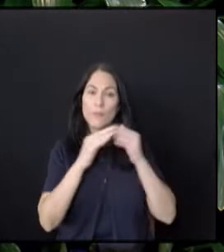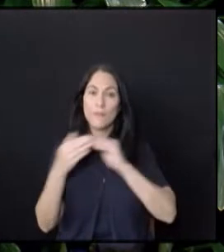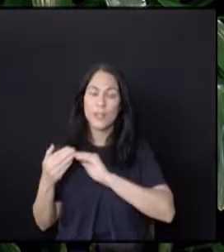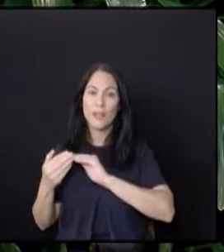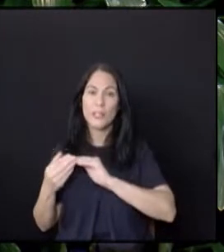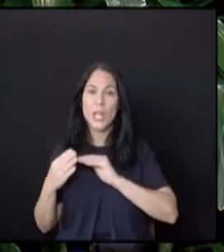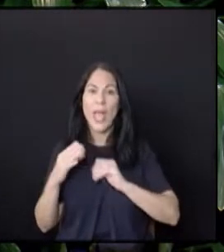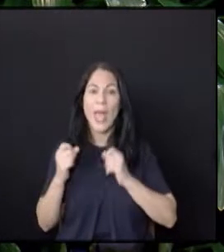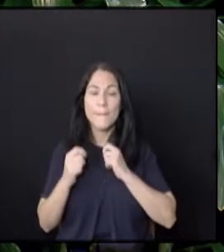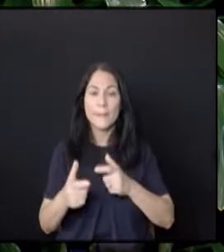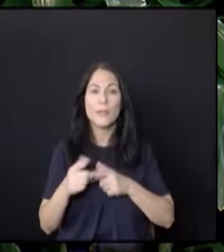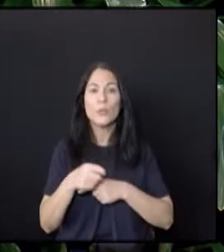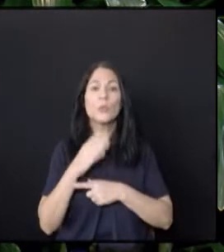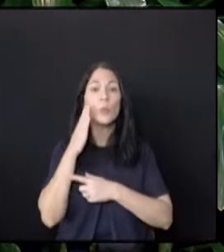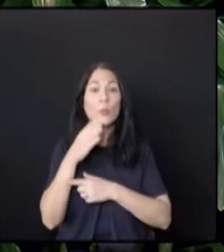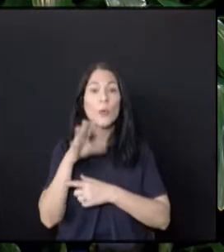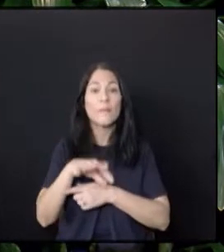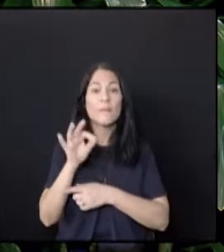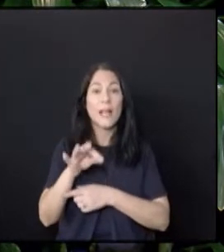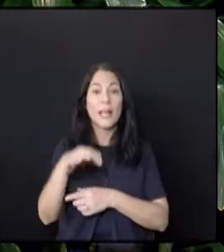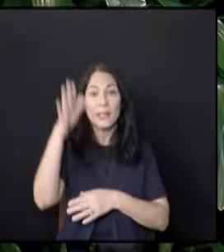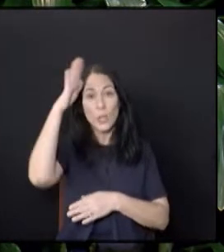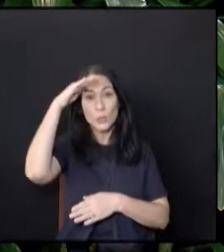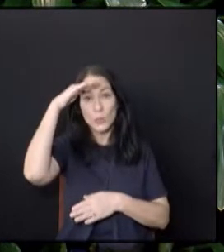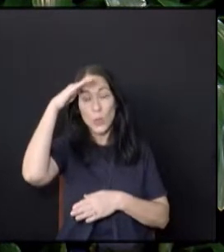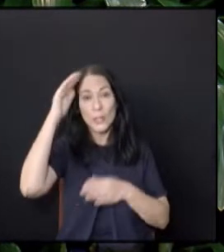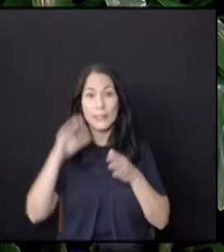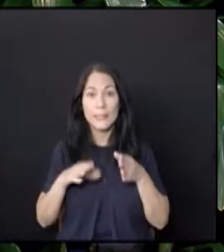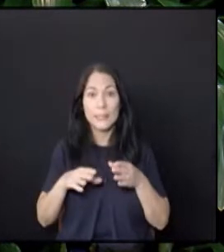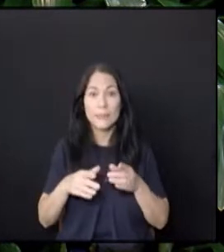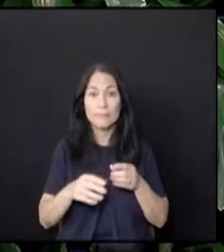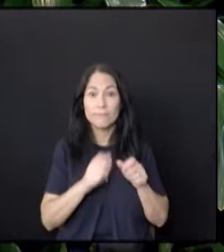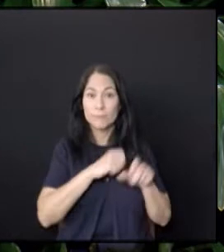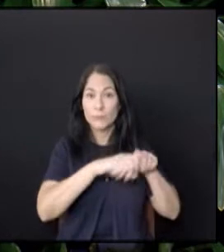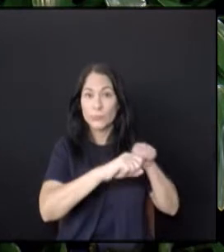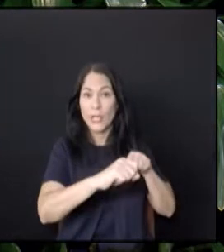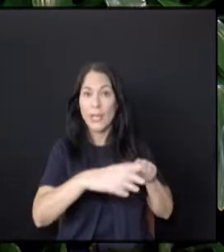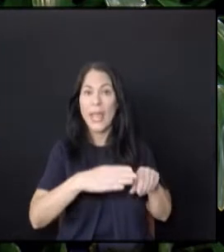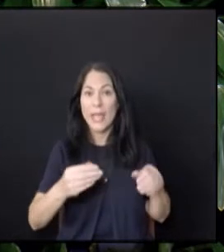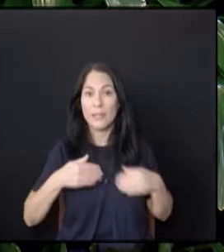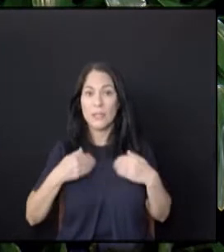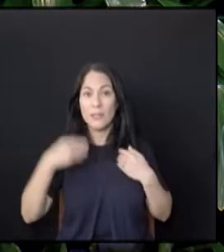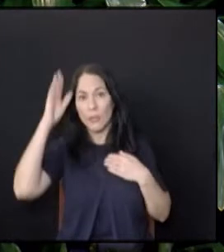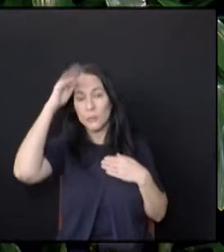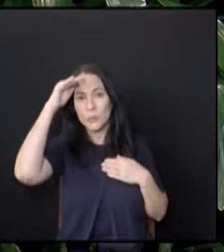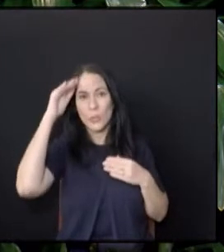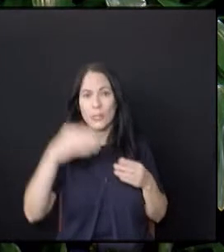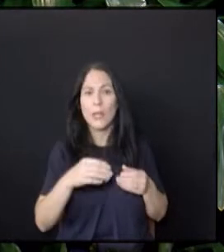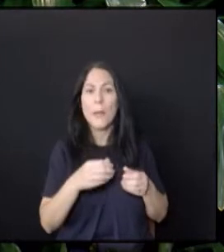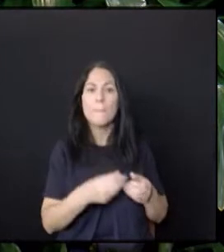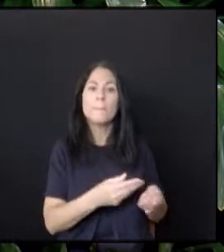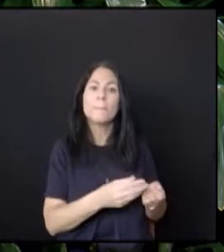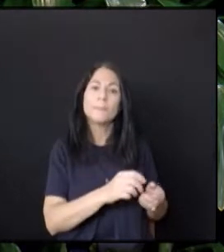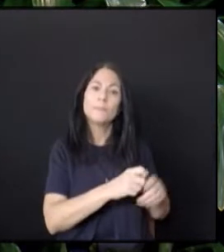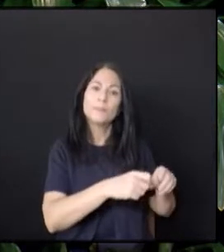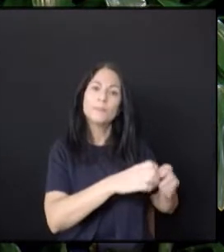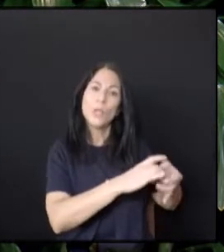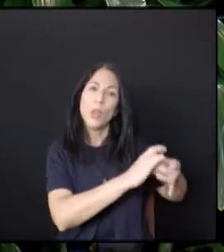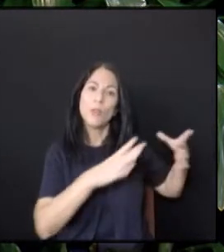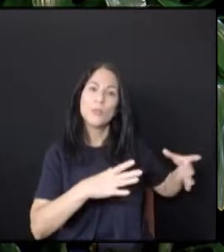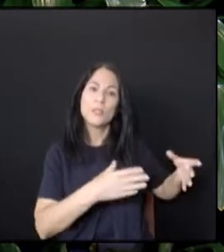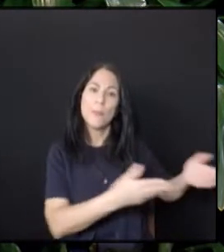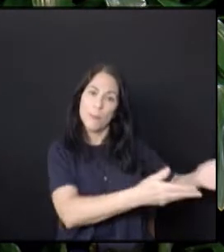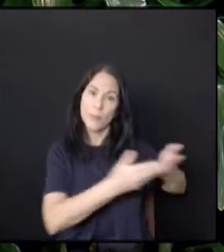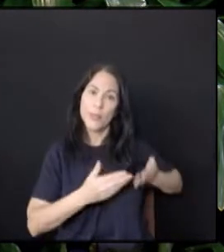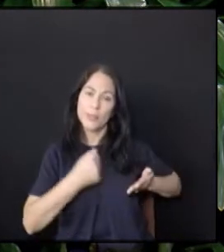and immediately you will find a donkey tied and a colt with her. Untie them and bring them to me. If anyone